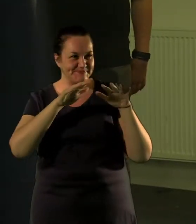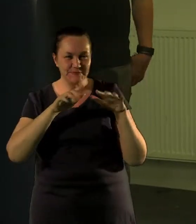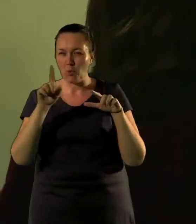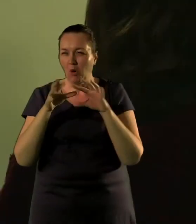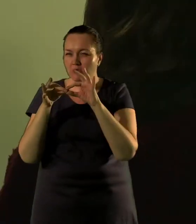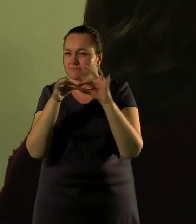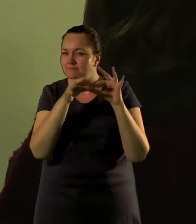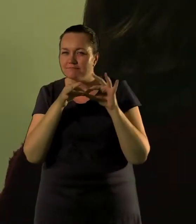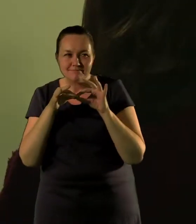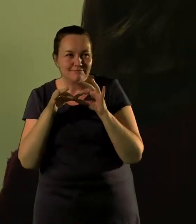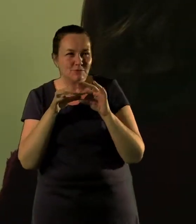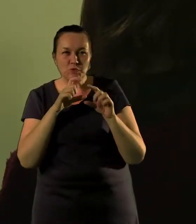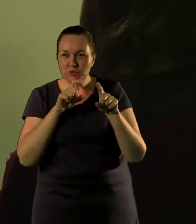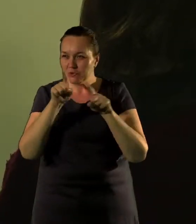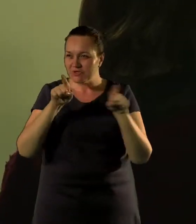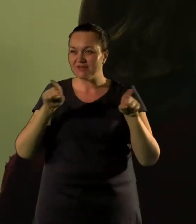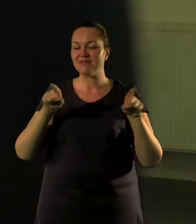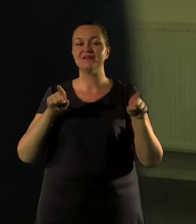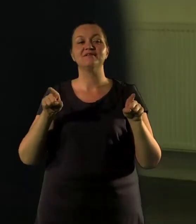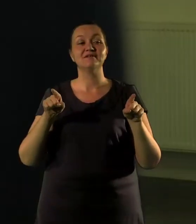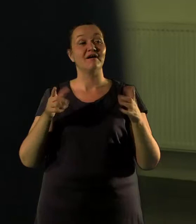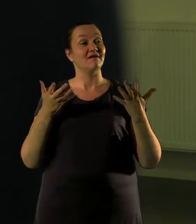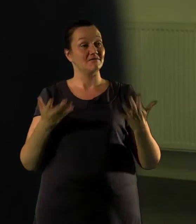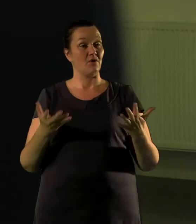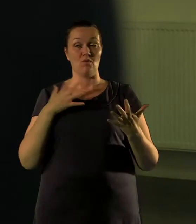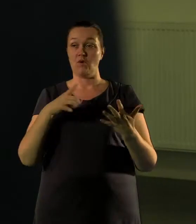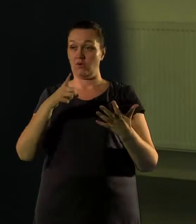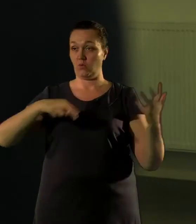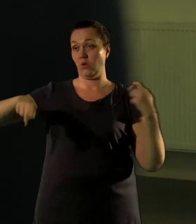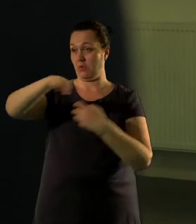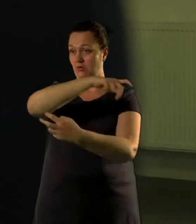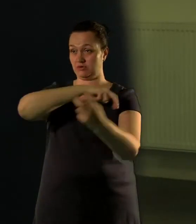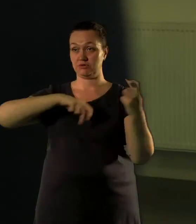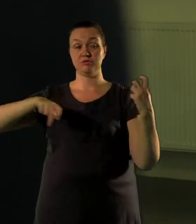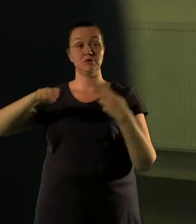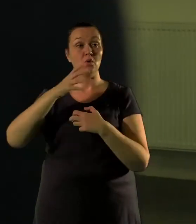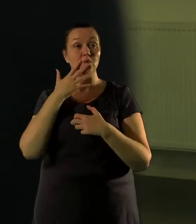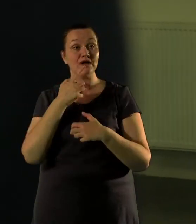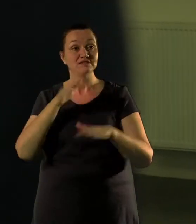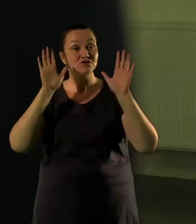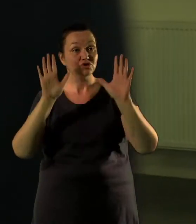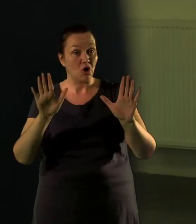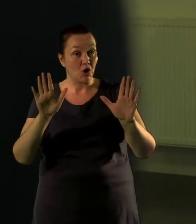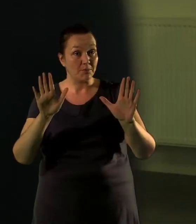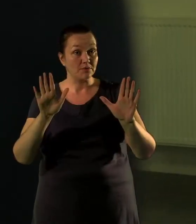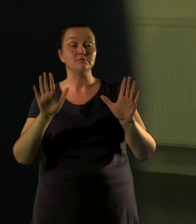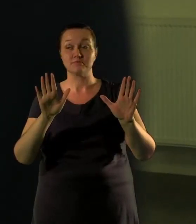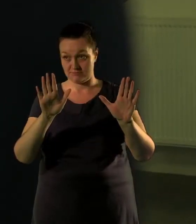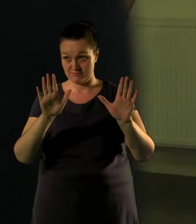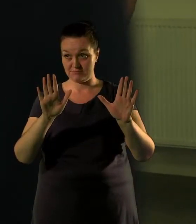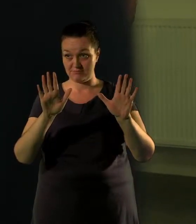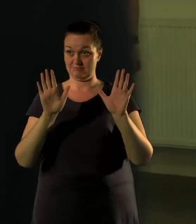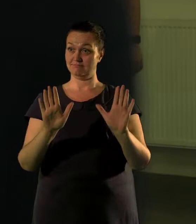group. I want you to walk around in the room, and when I say stop, you stop,